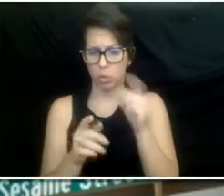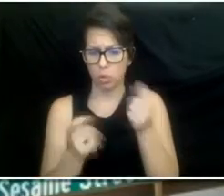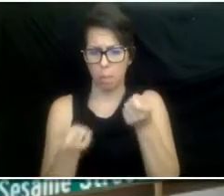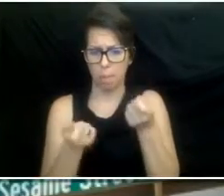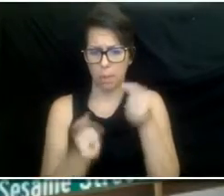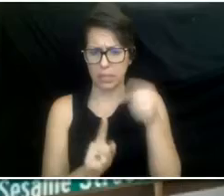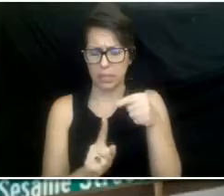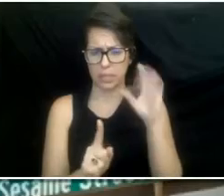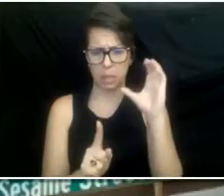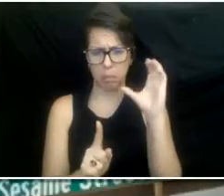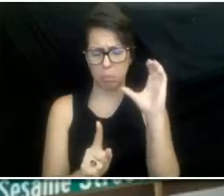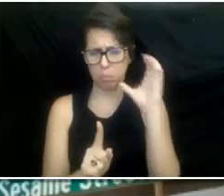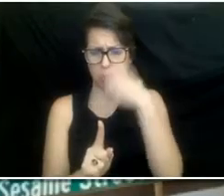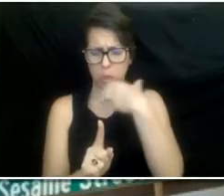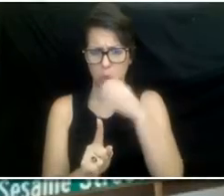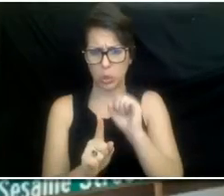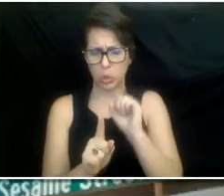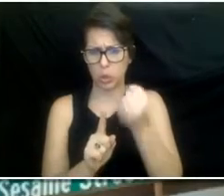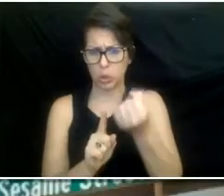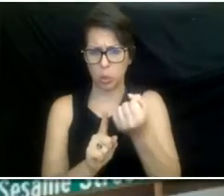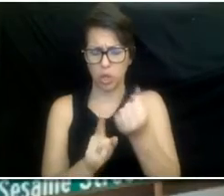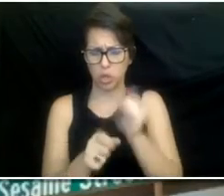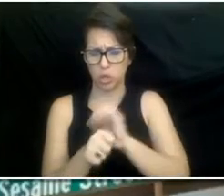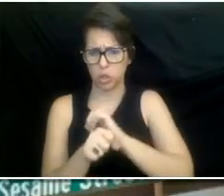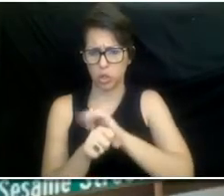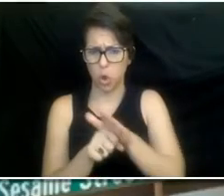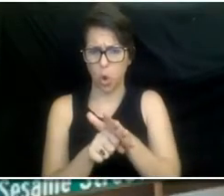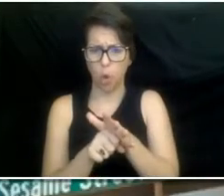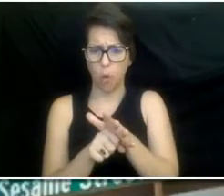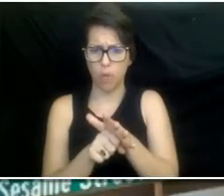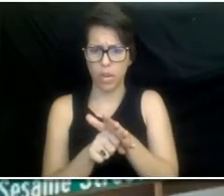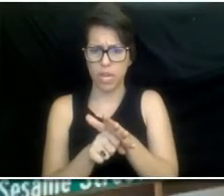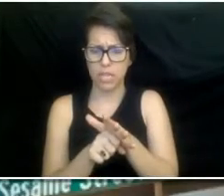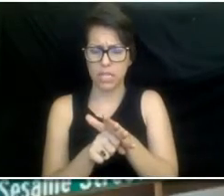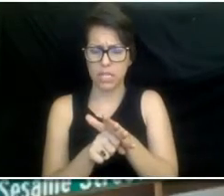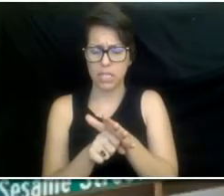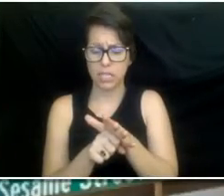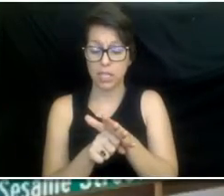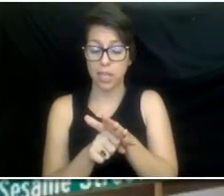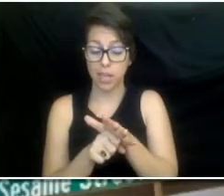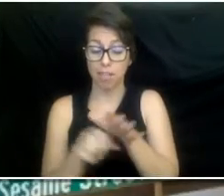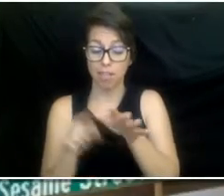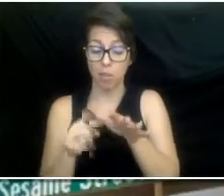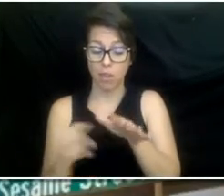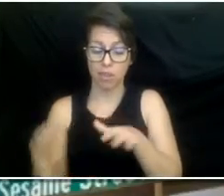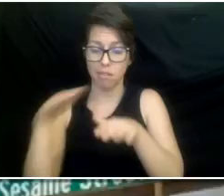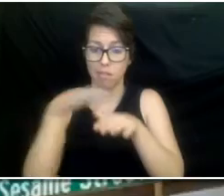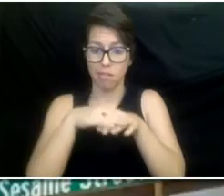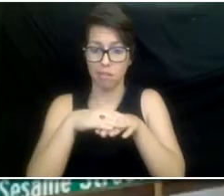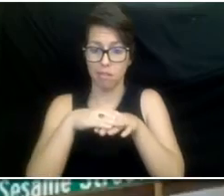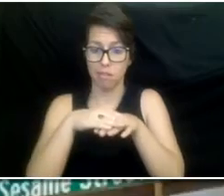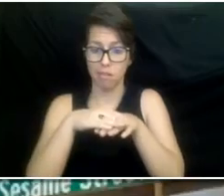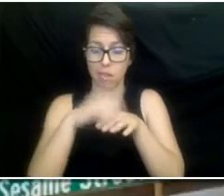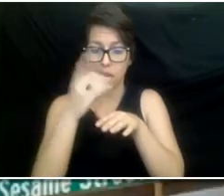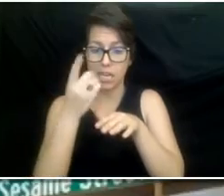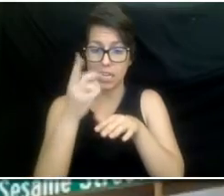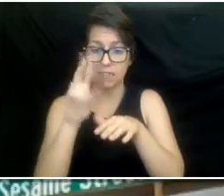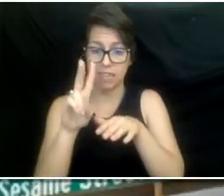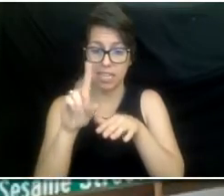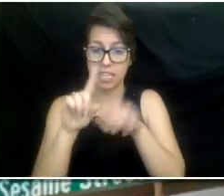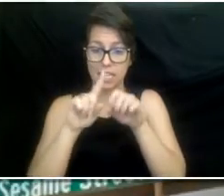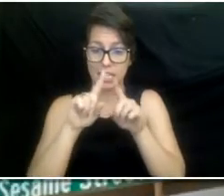we can hear from the PD is uh we recognize there's a difference with